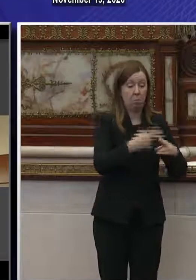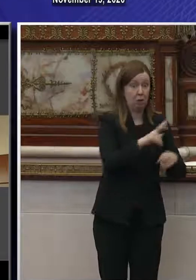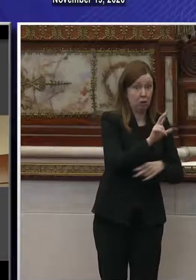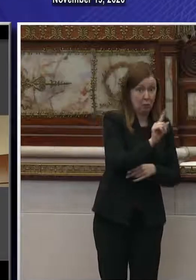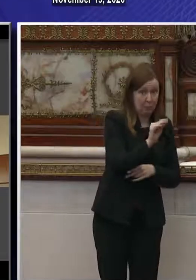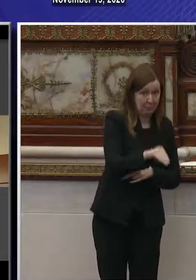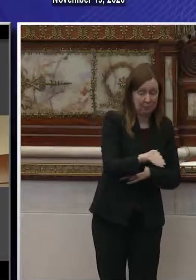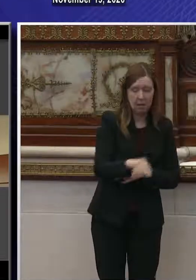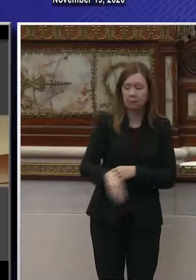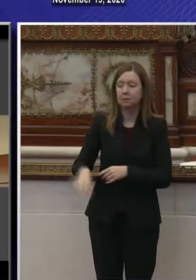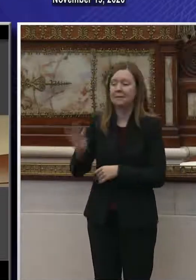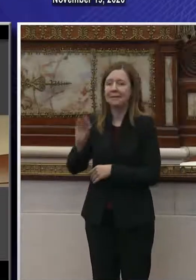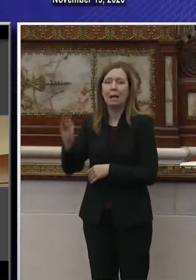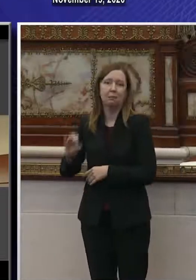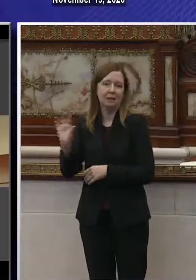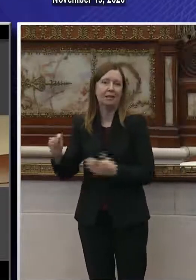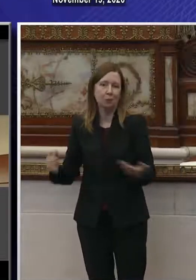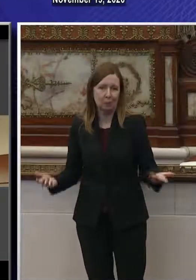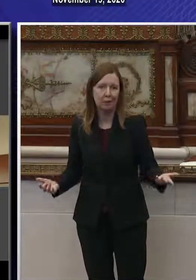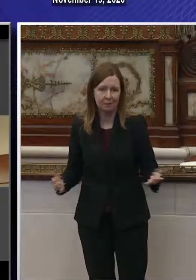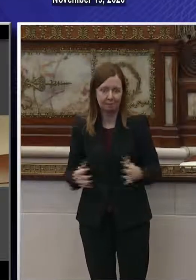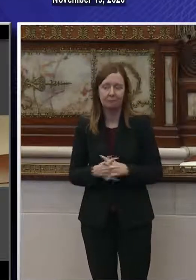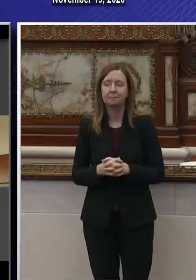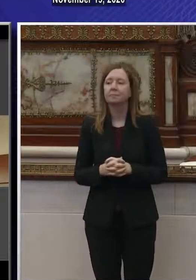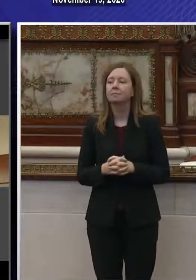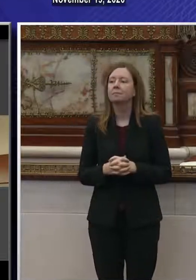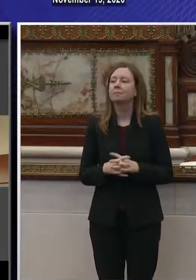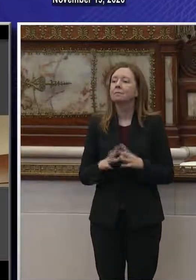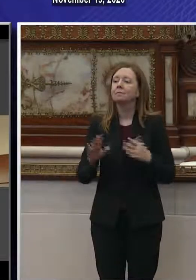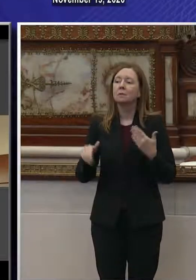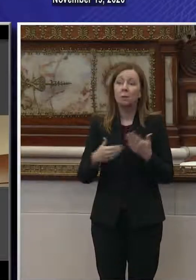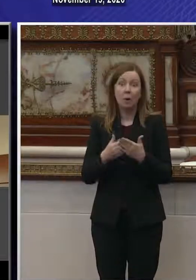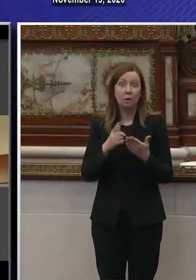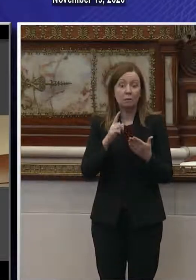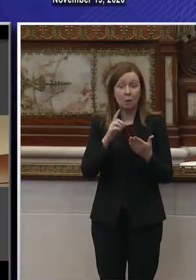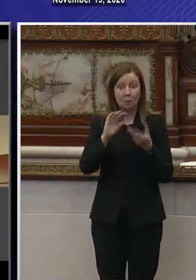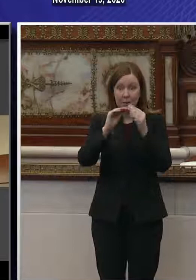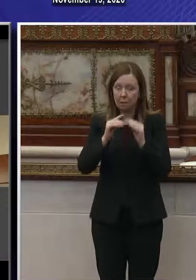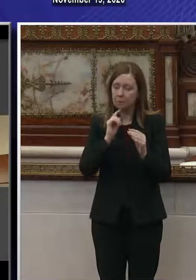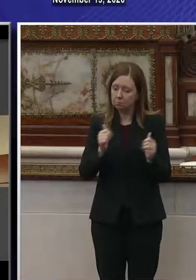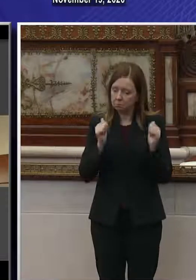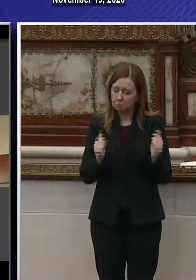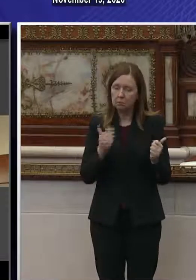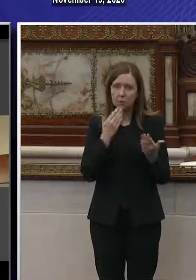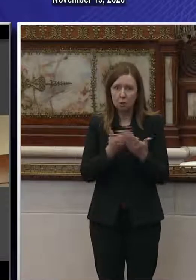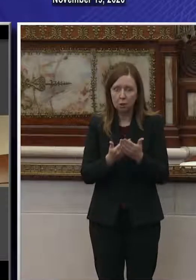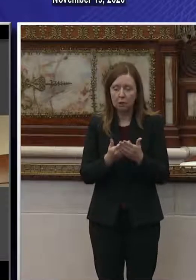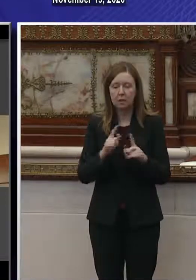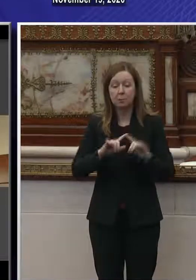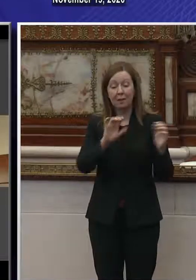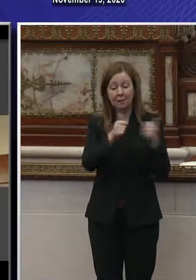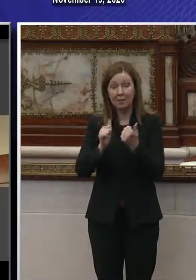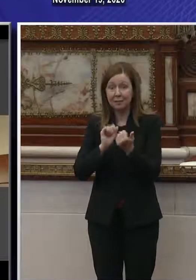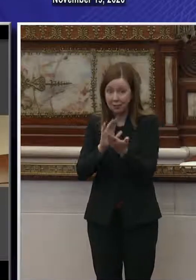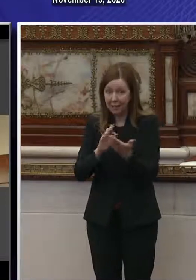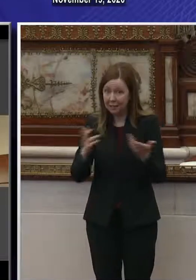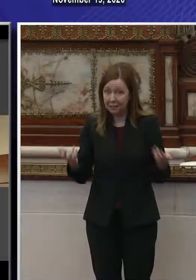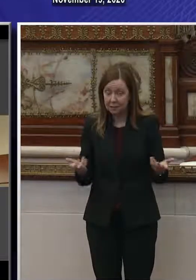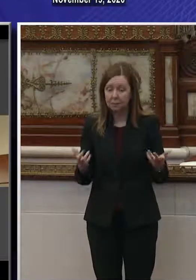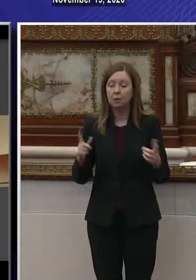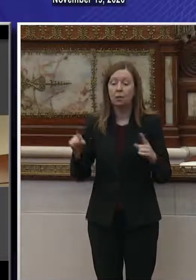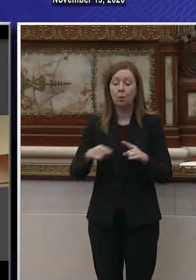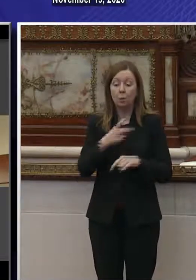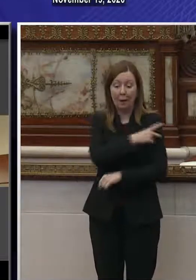to 9% in October. All of those are good trends, The challenge we face is that once patients are